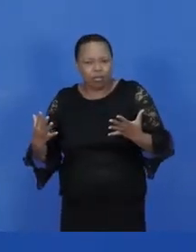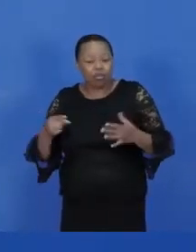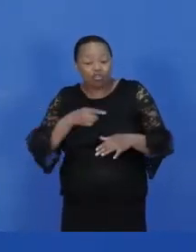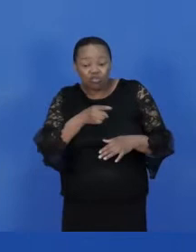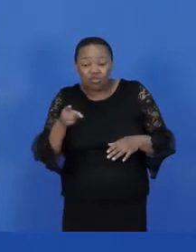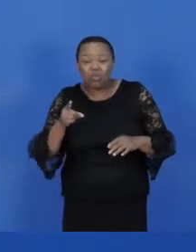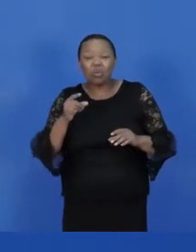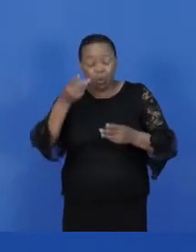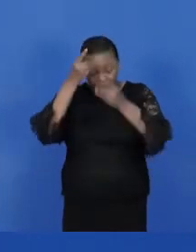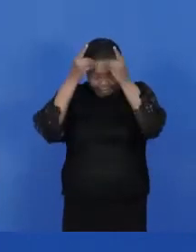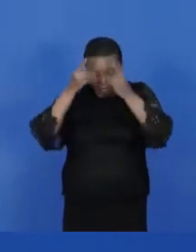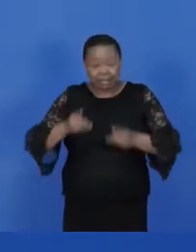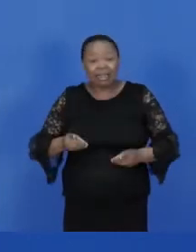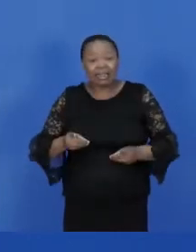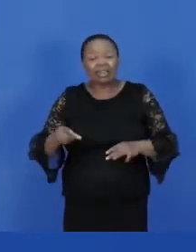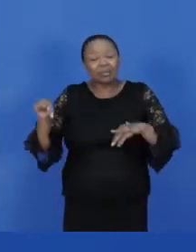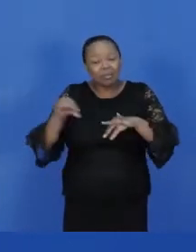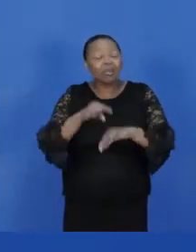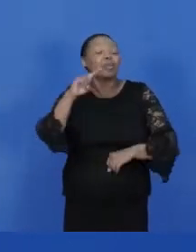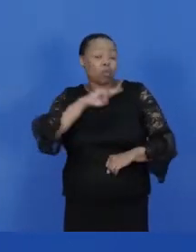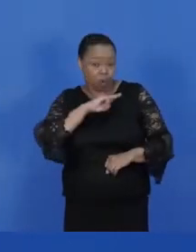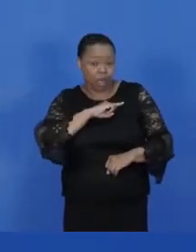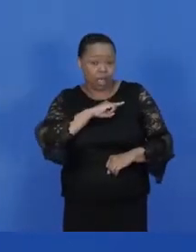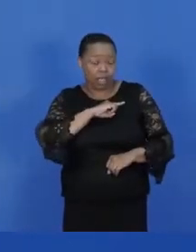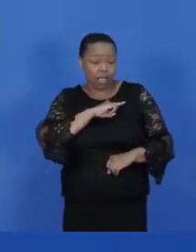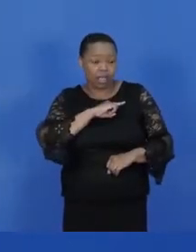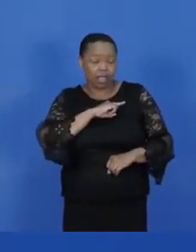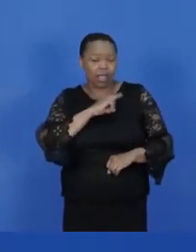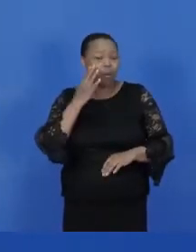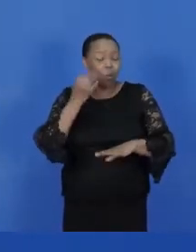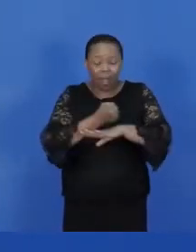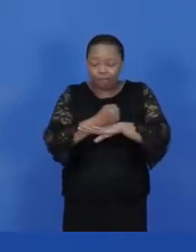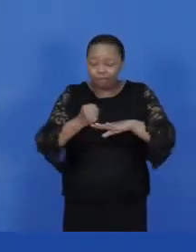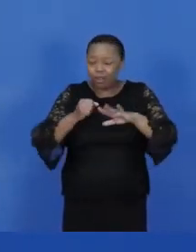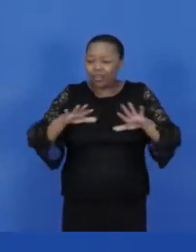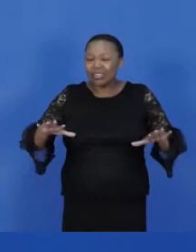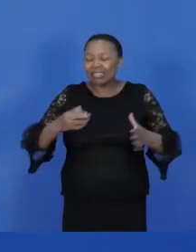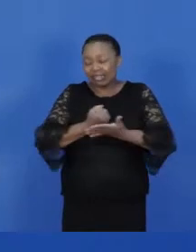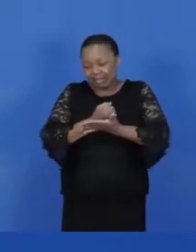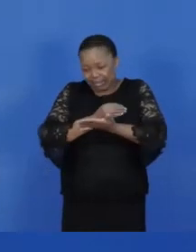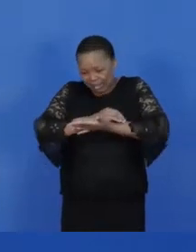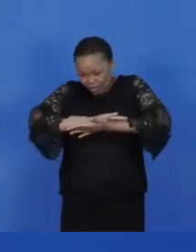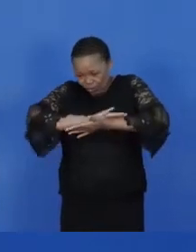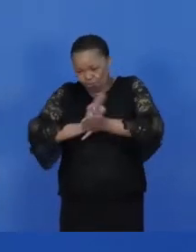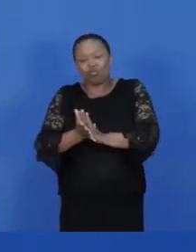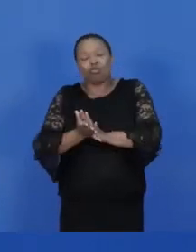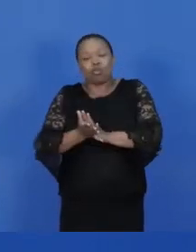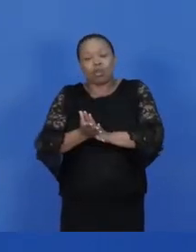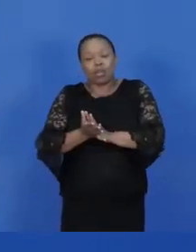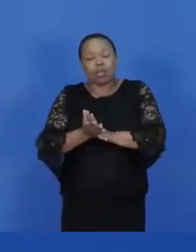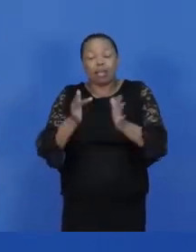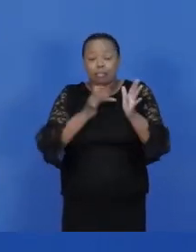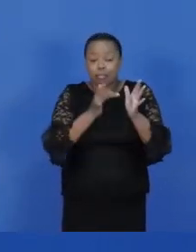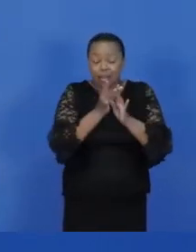in the first place? Because these things are always tested. When the foundations are destroyed, the Bible says, you know, in Psalms